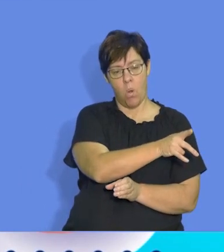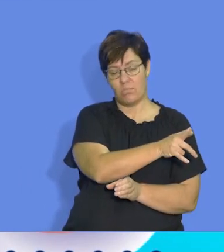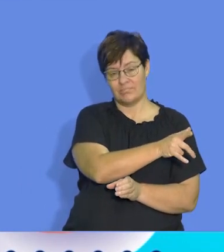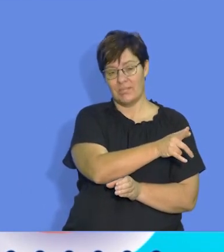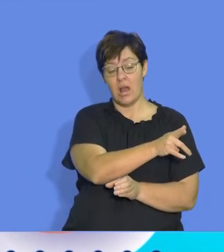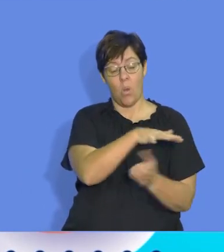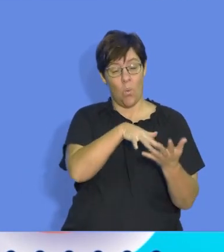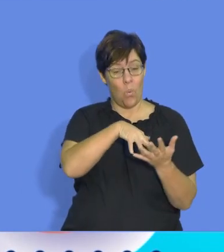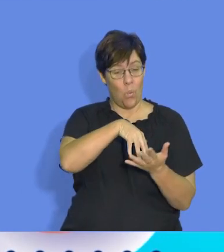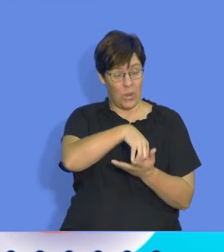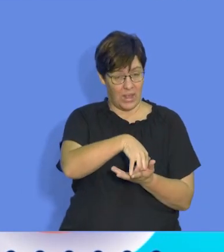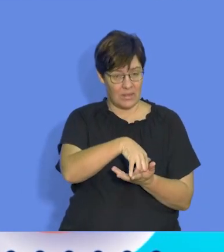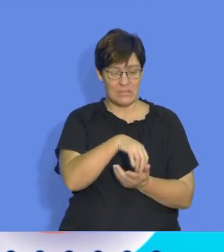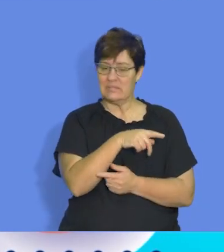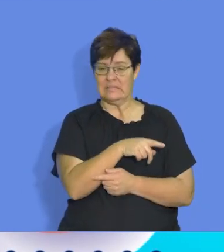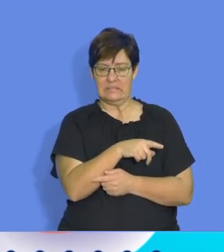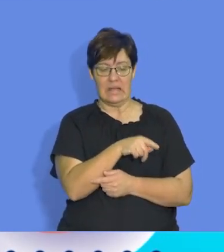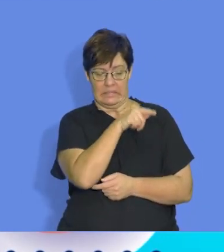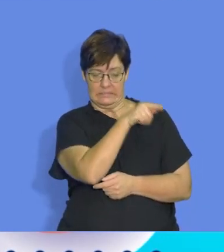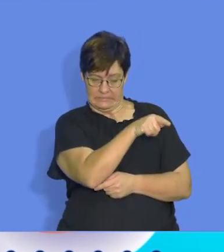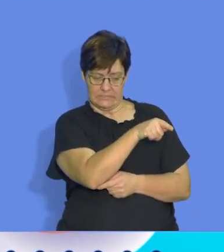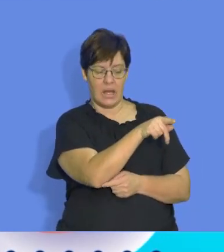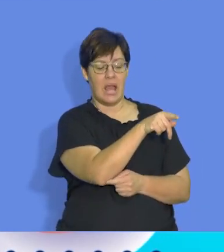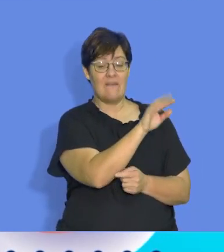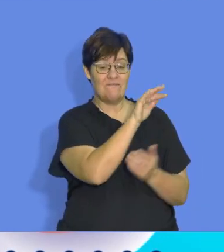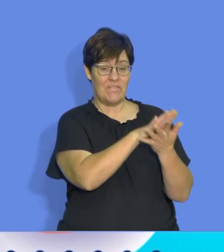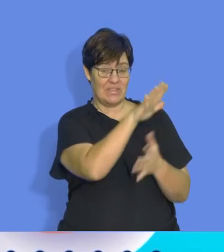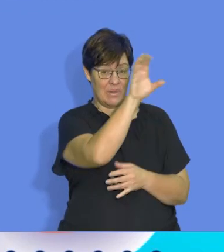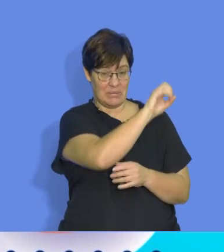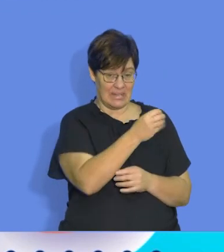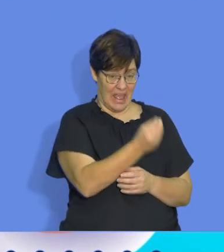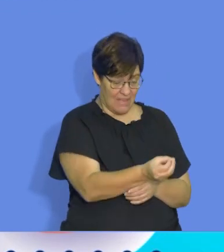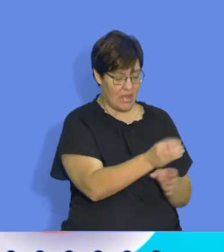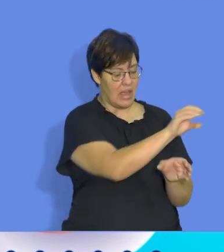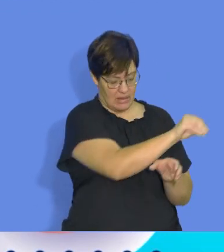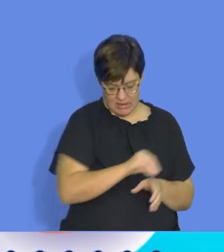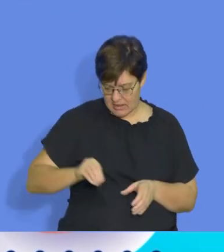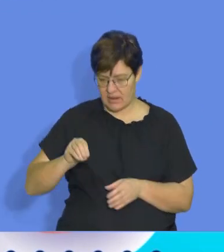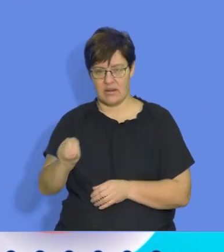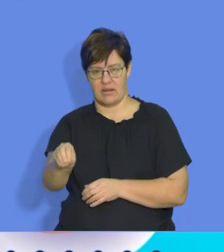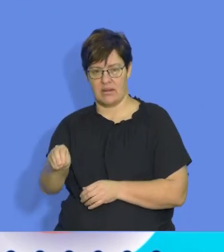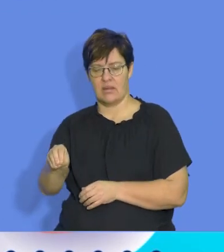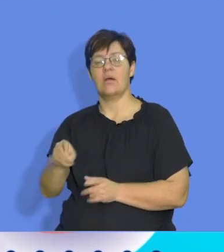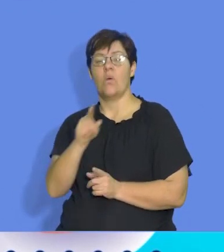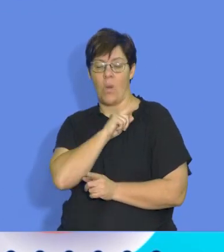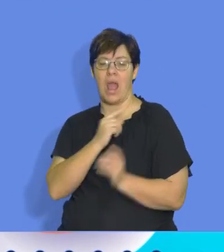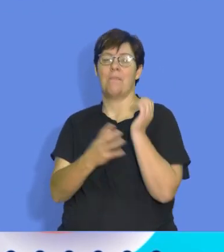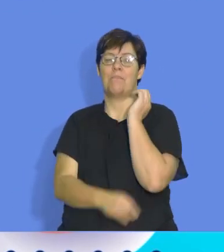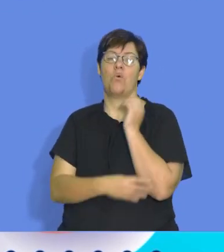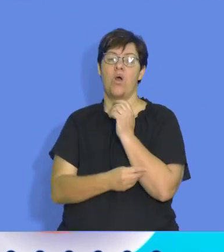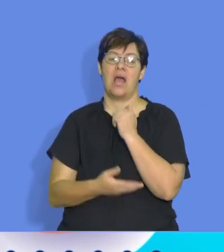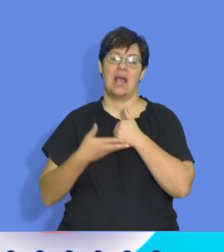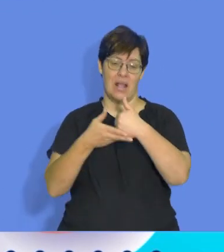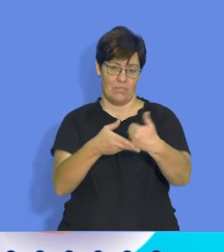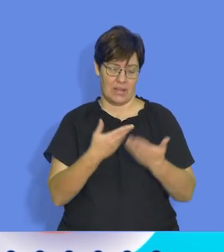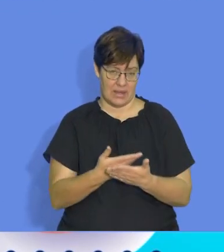economy weakens and we feel we need to add more items that will be subjected to zero rated to assist the poor in our